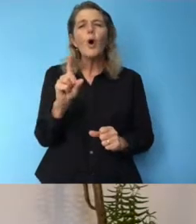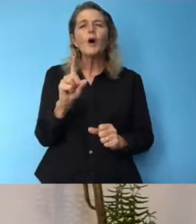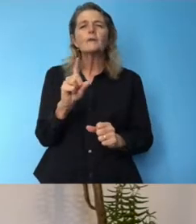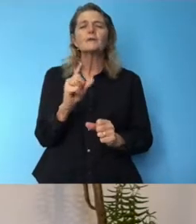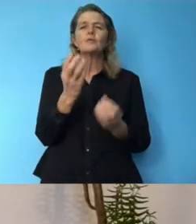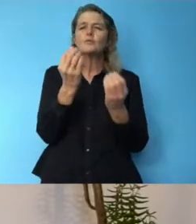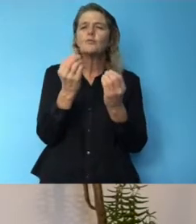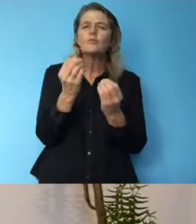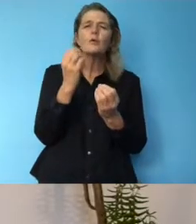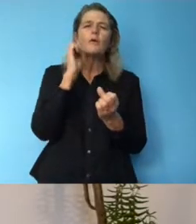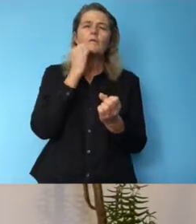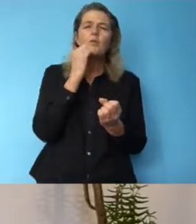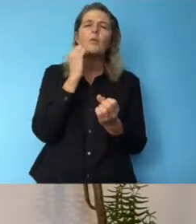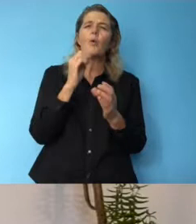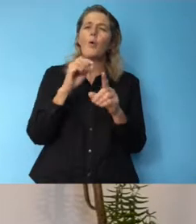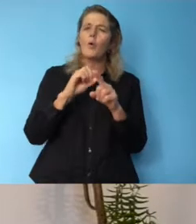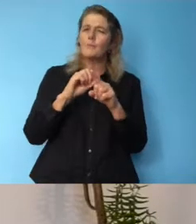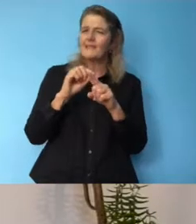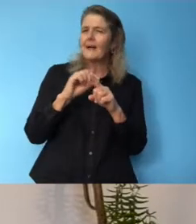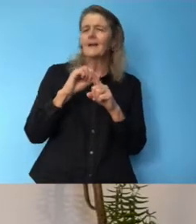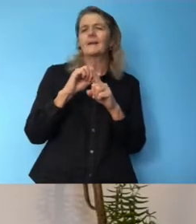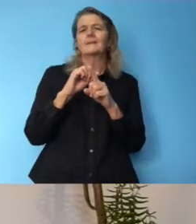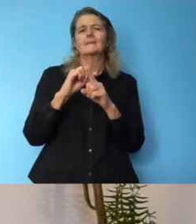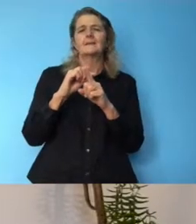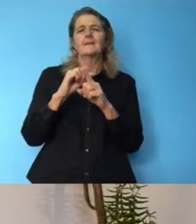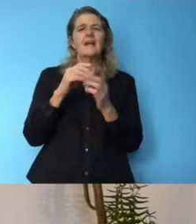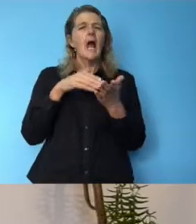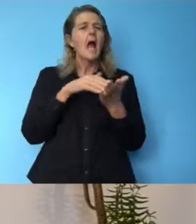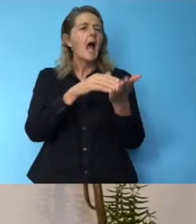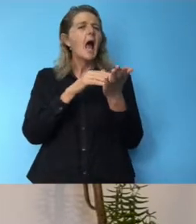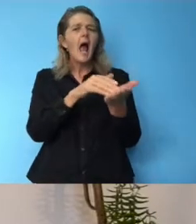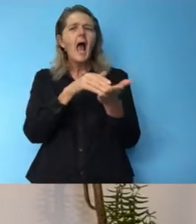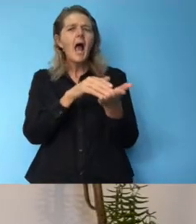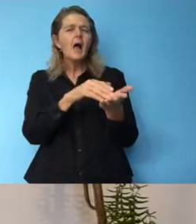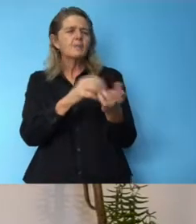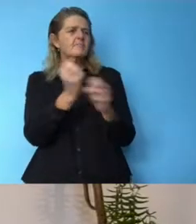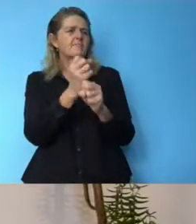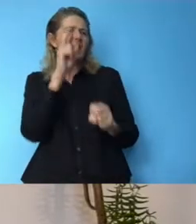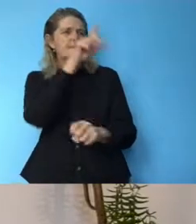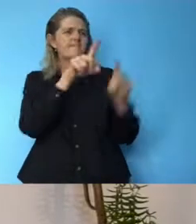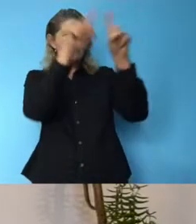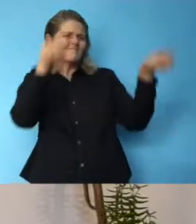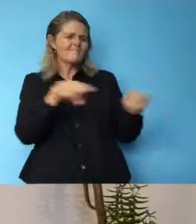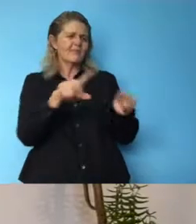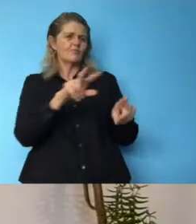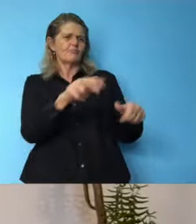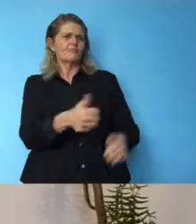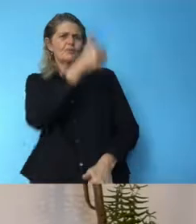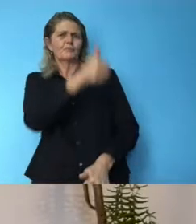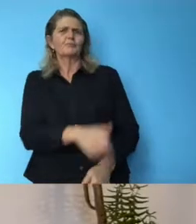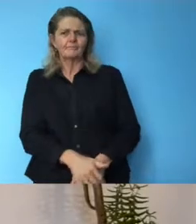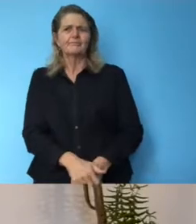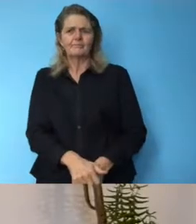actually make our bright colours pop. They're kind of making a relationship to each other. Like with our tone, we had our light and our dark, and